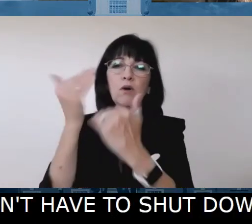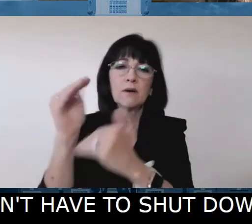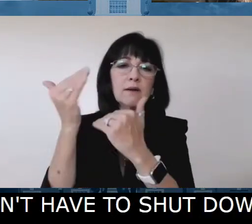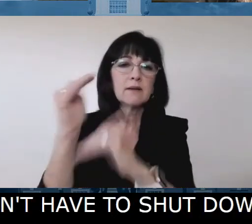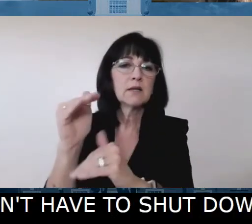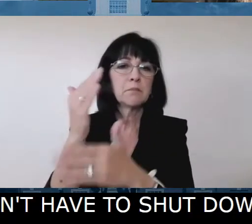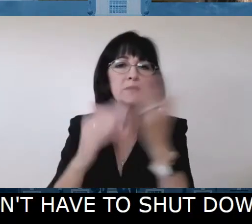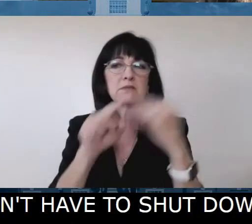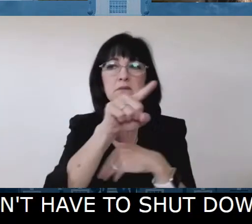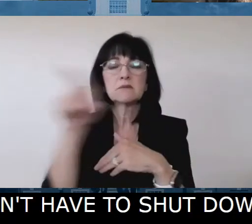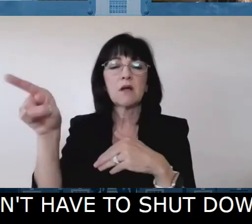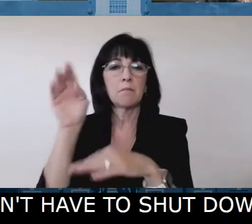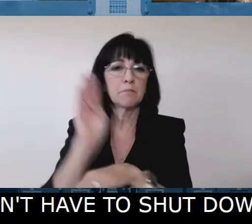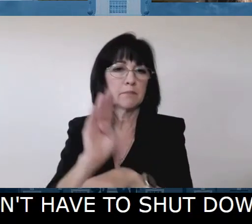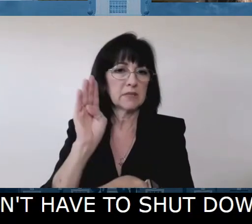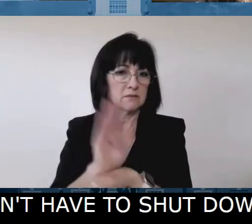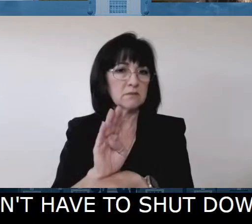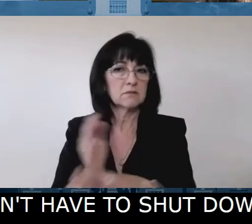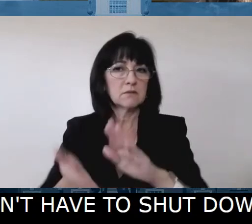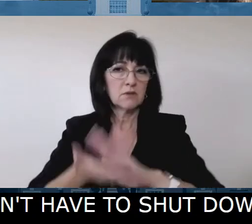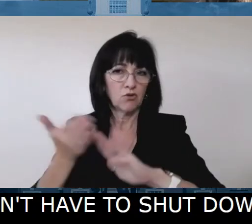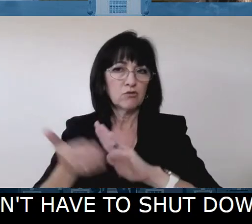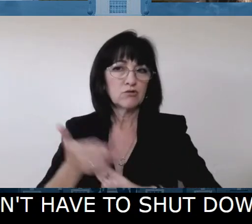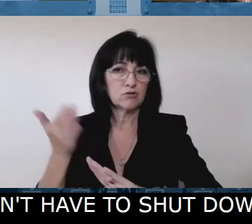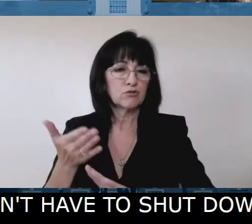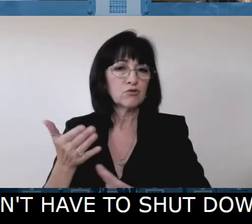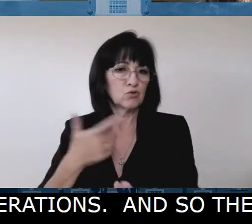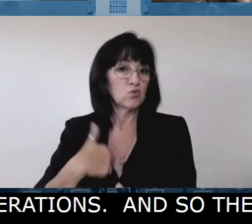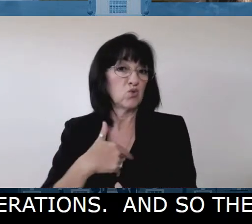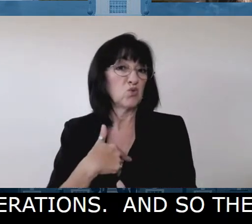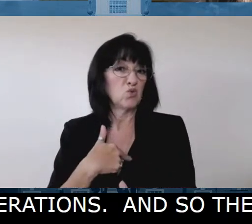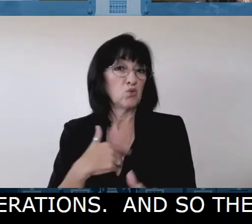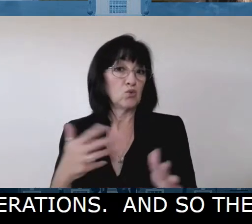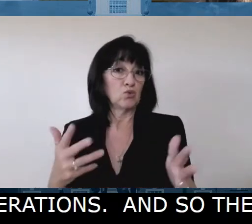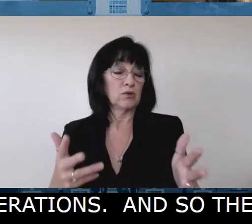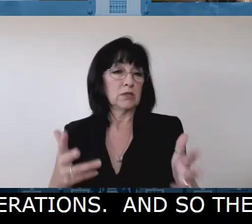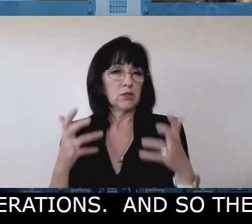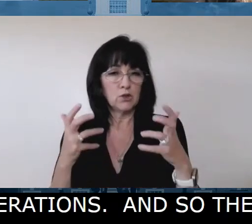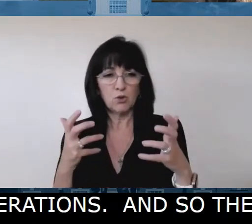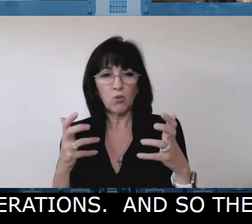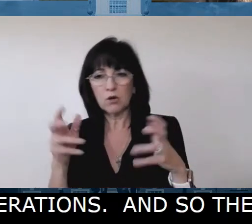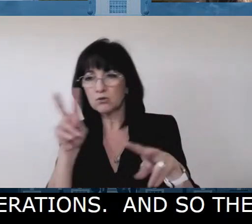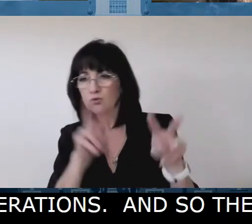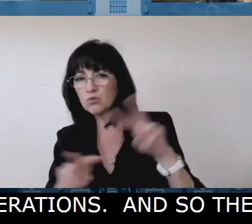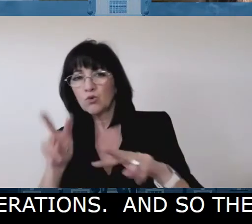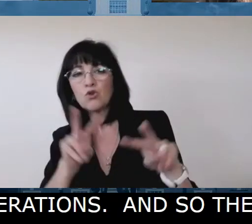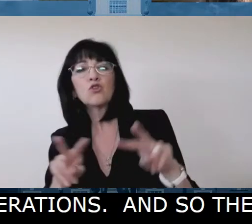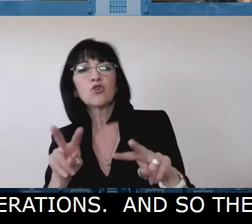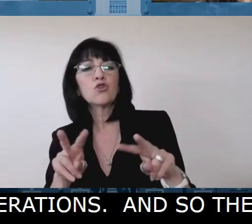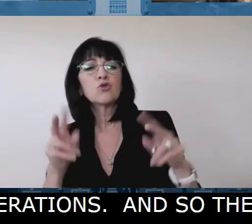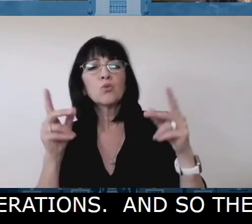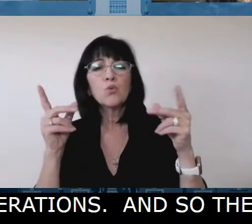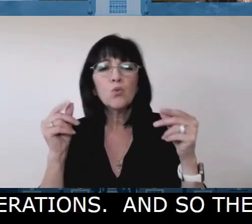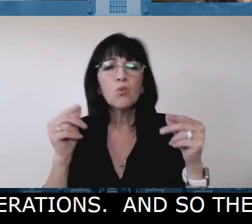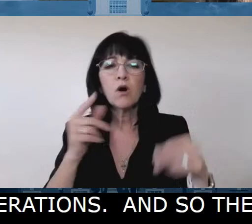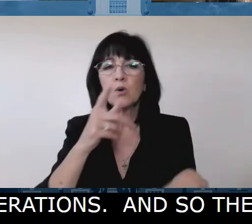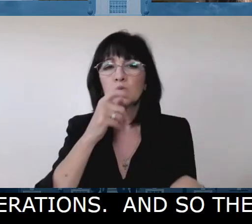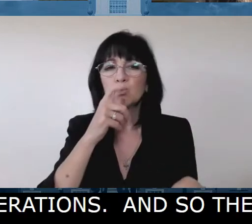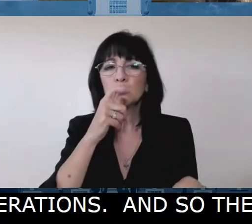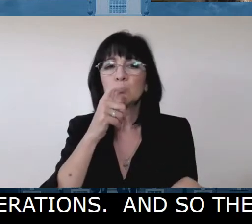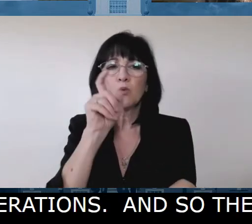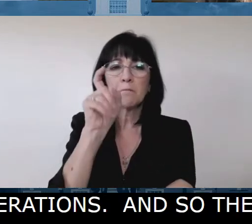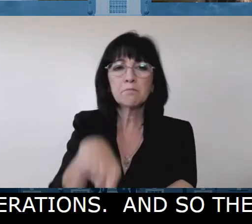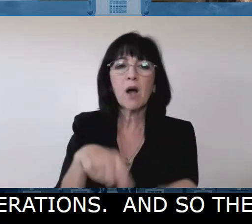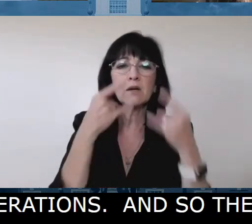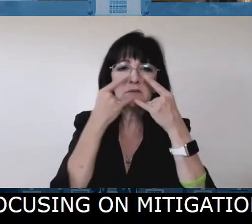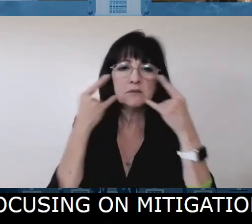that we can take focusing on mitigation, mask wearing, focusing on really getting everybody vaccinated